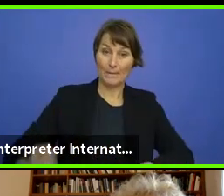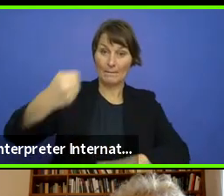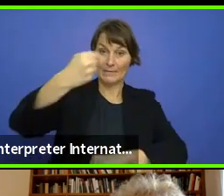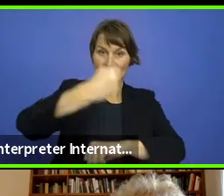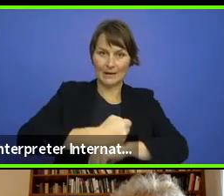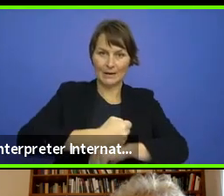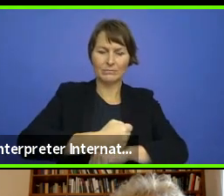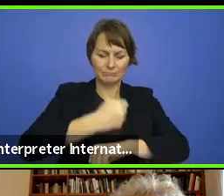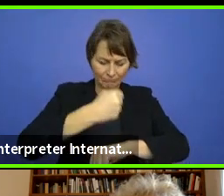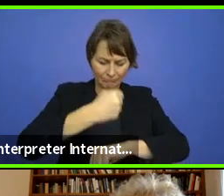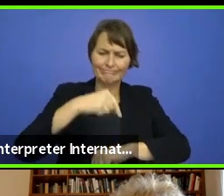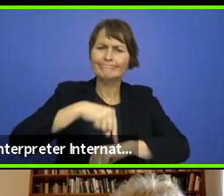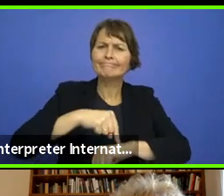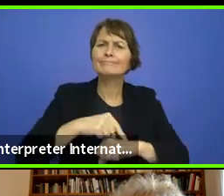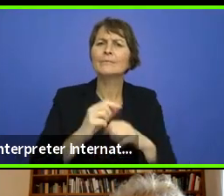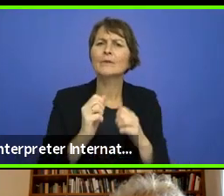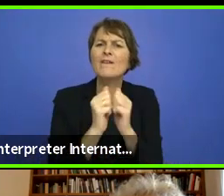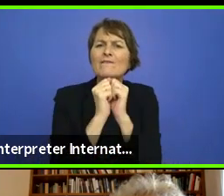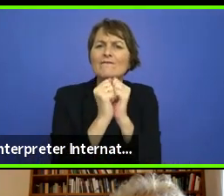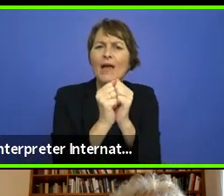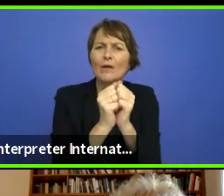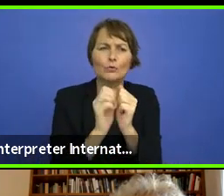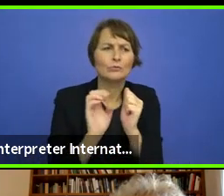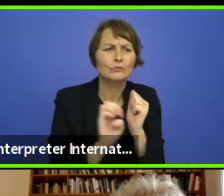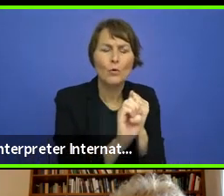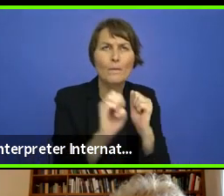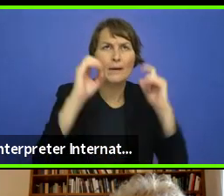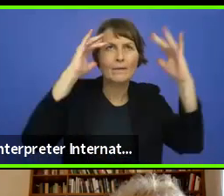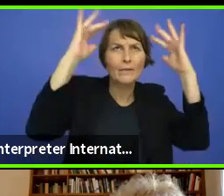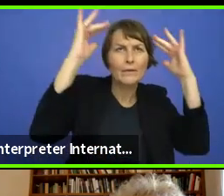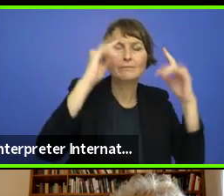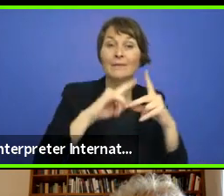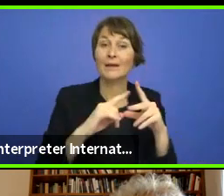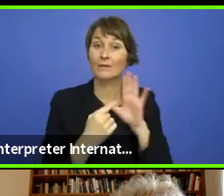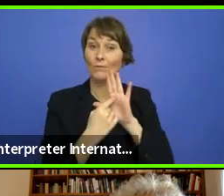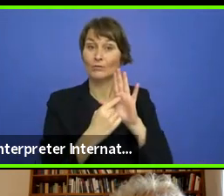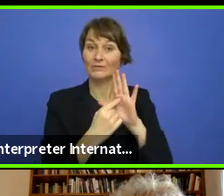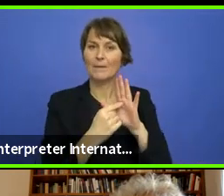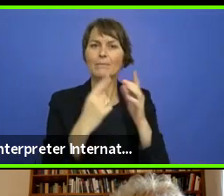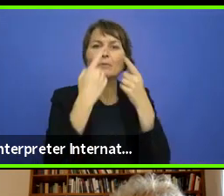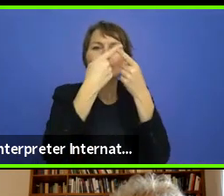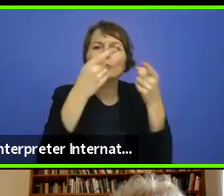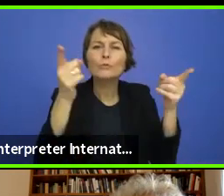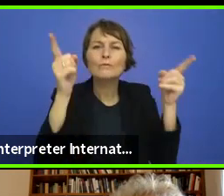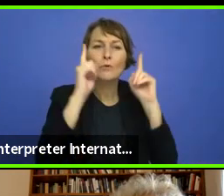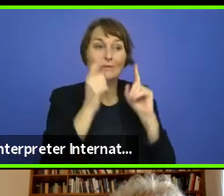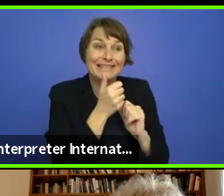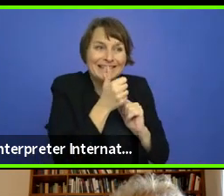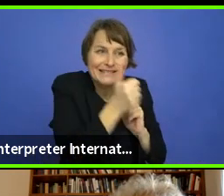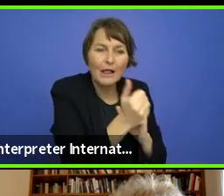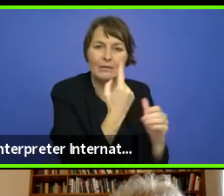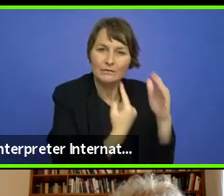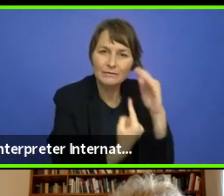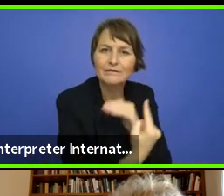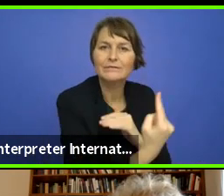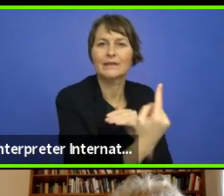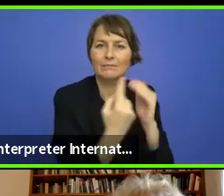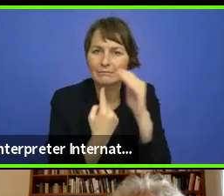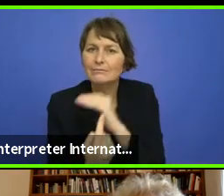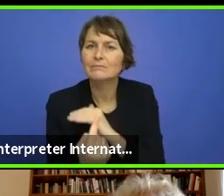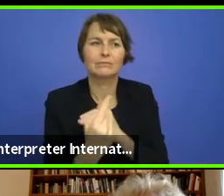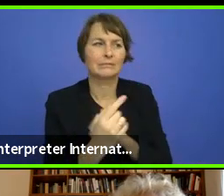values, the autonomy of universities and so on. We all know that. And how crucial in